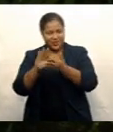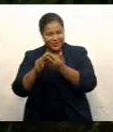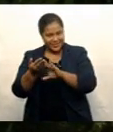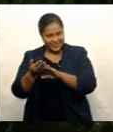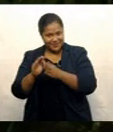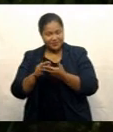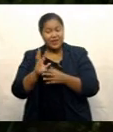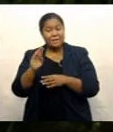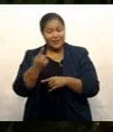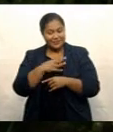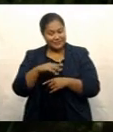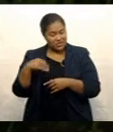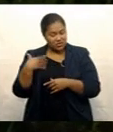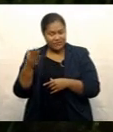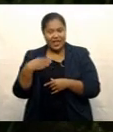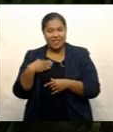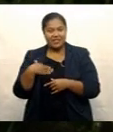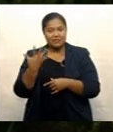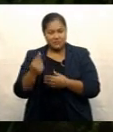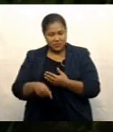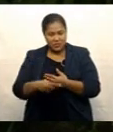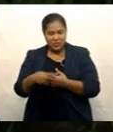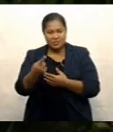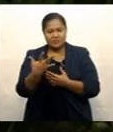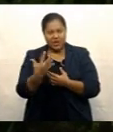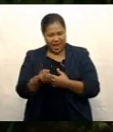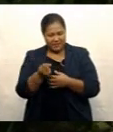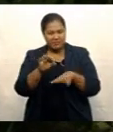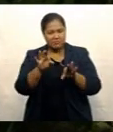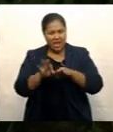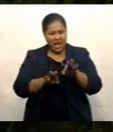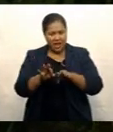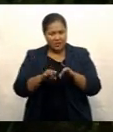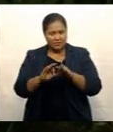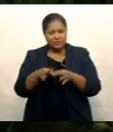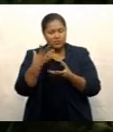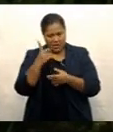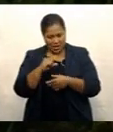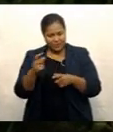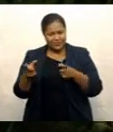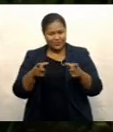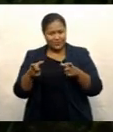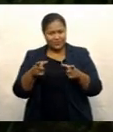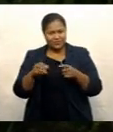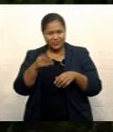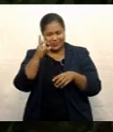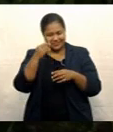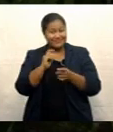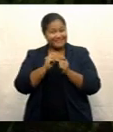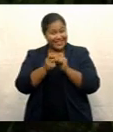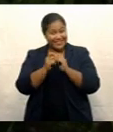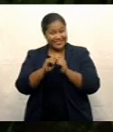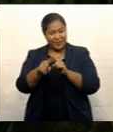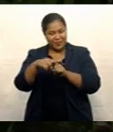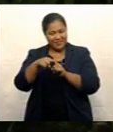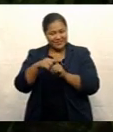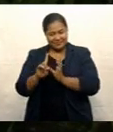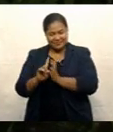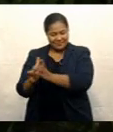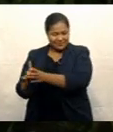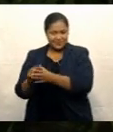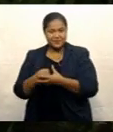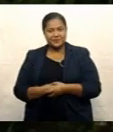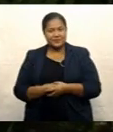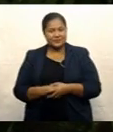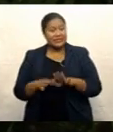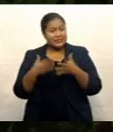However, the Ministry of Health has contingency plans in place to cater for the patients who test positive for COVID-19. Now,